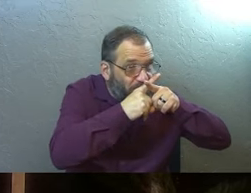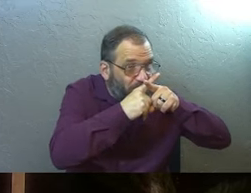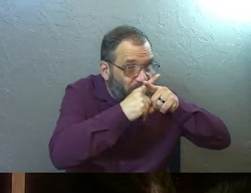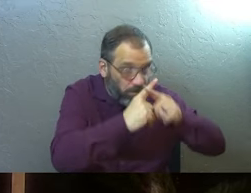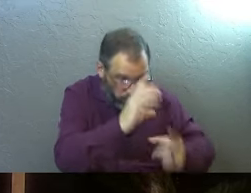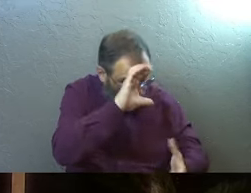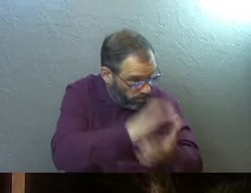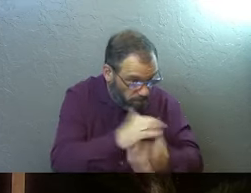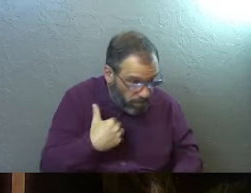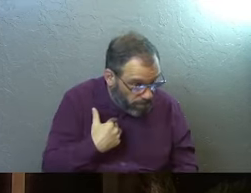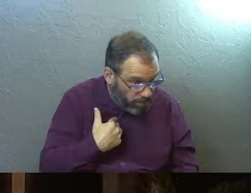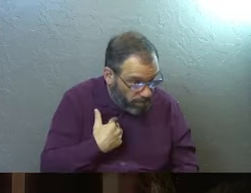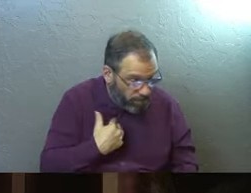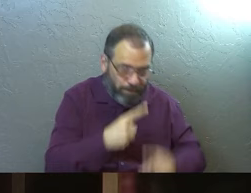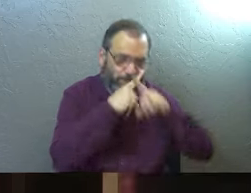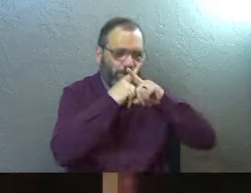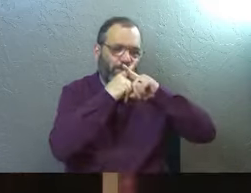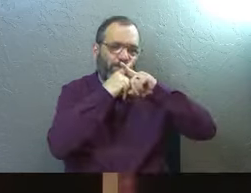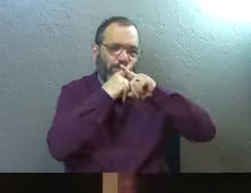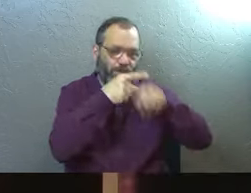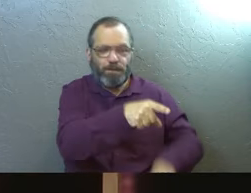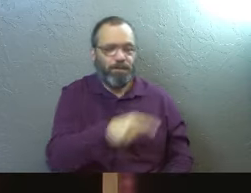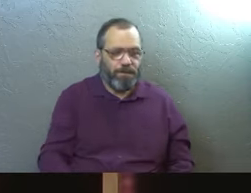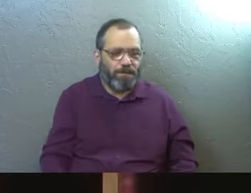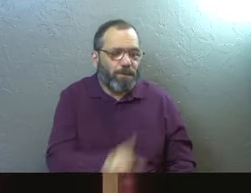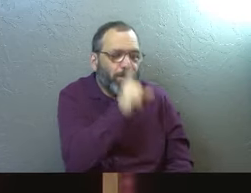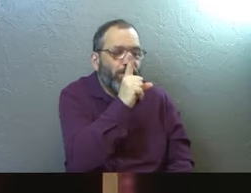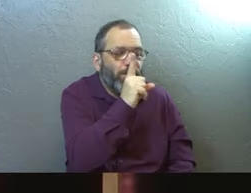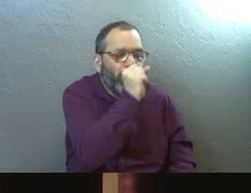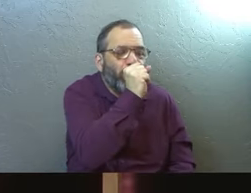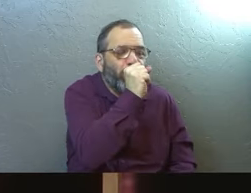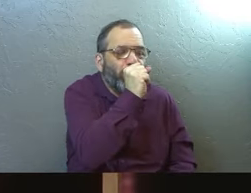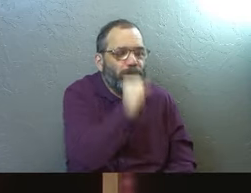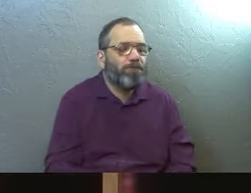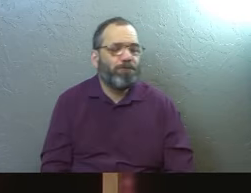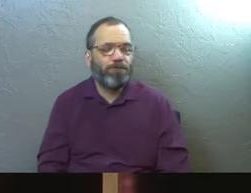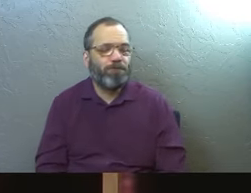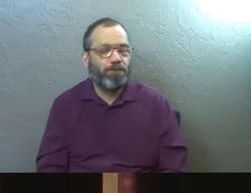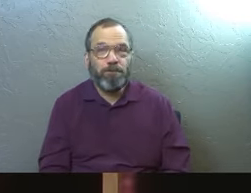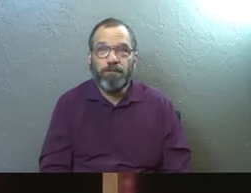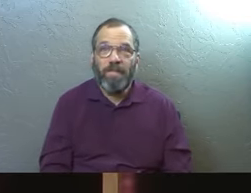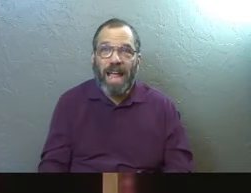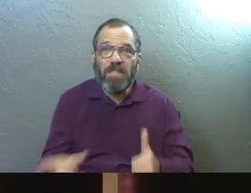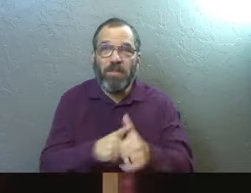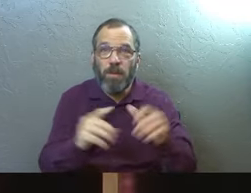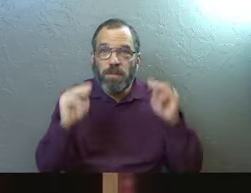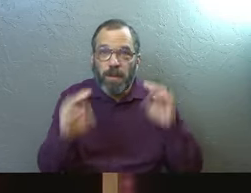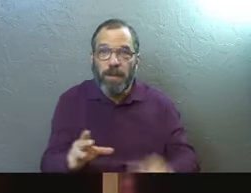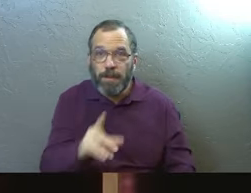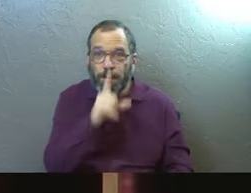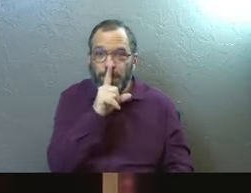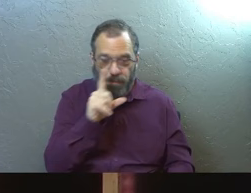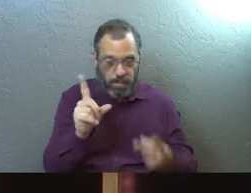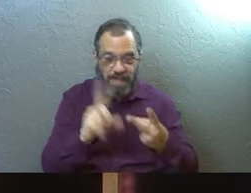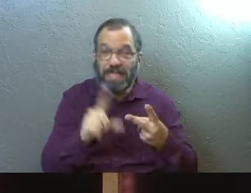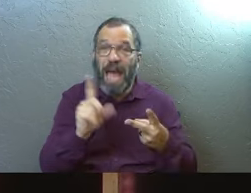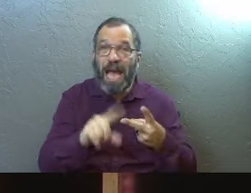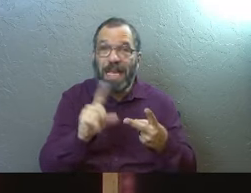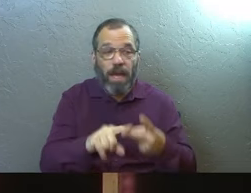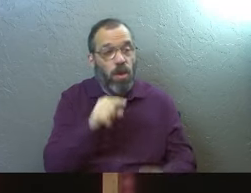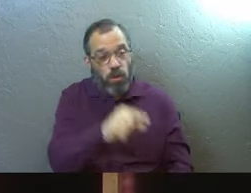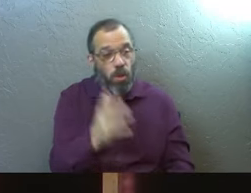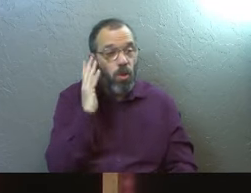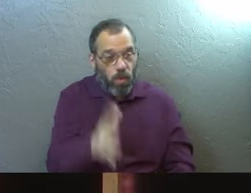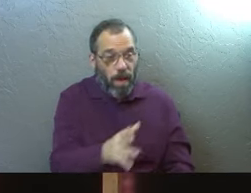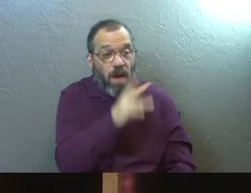You didn't believe? You won't speak. You'll be silent. That's miracle number one. Miracle number two is you're